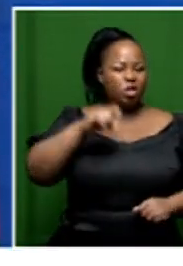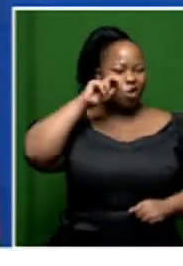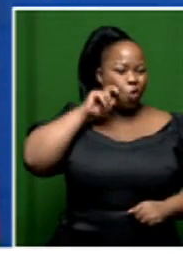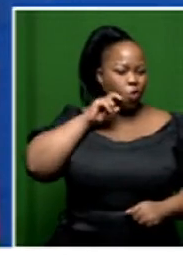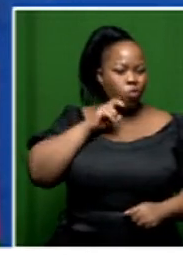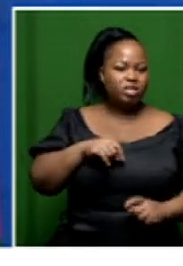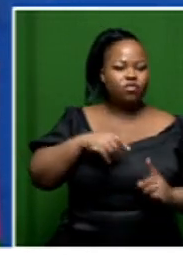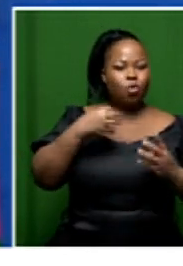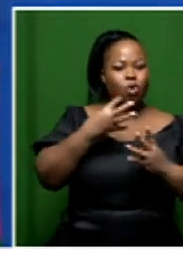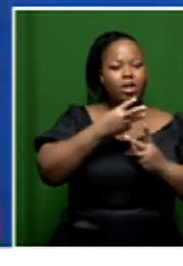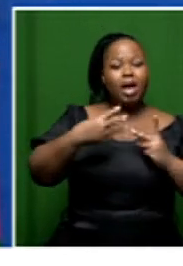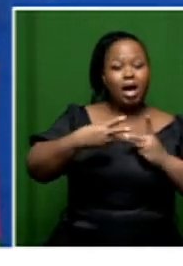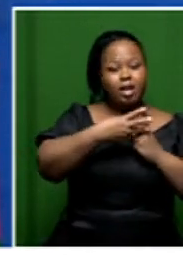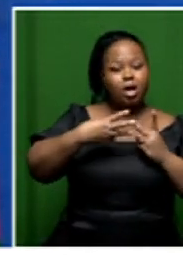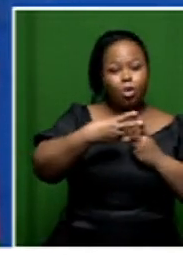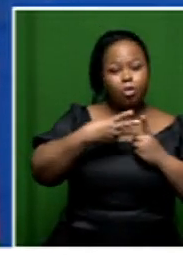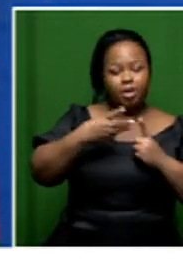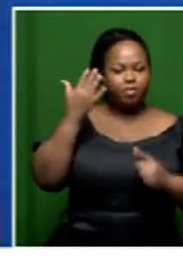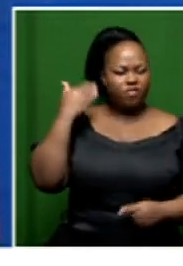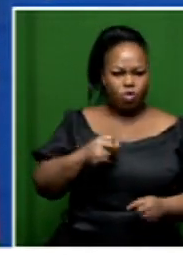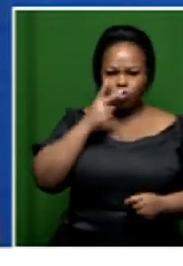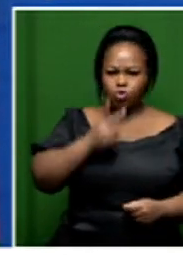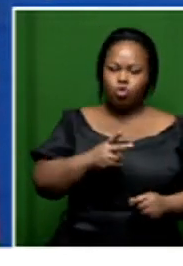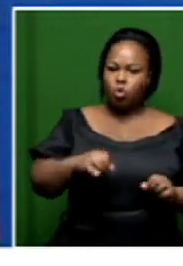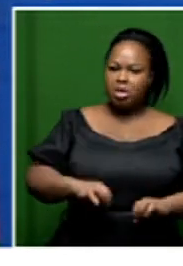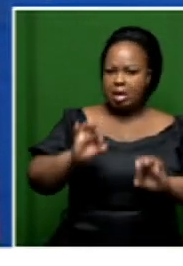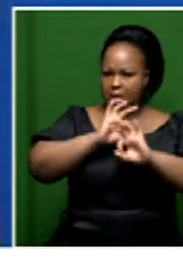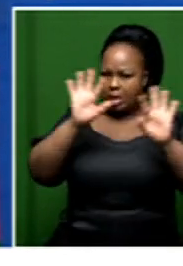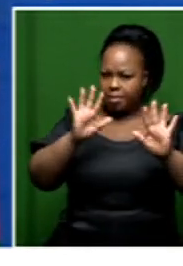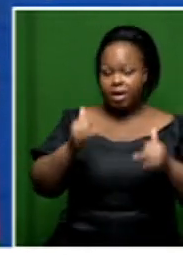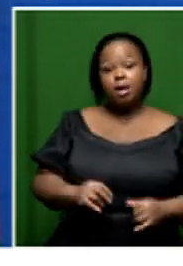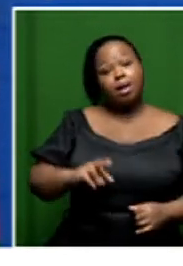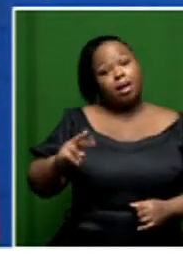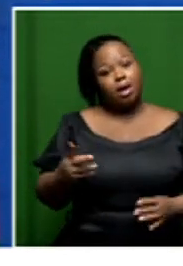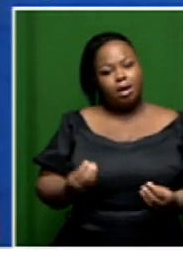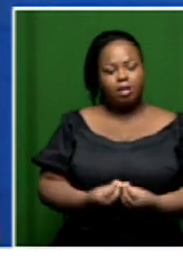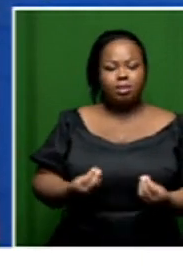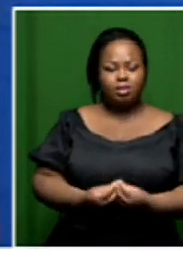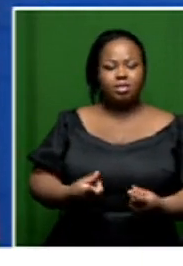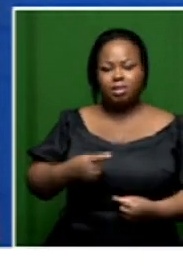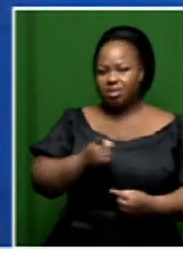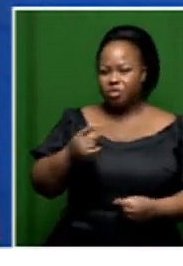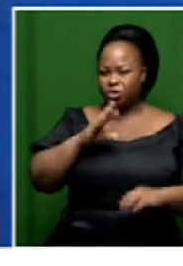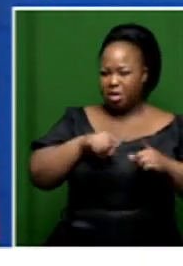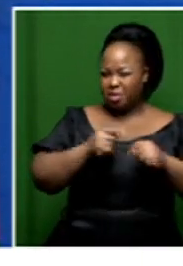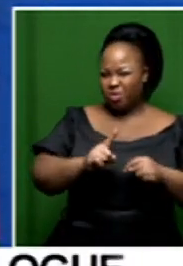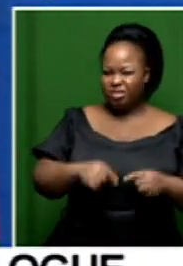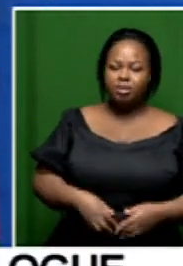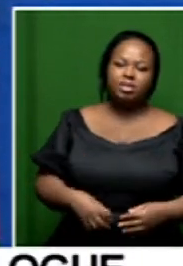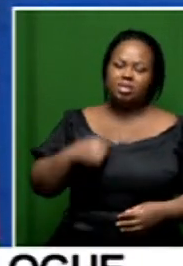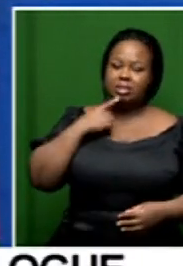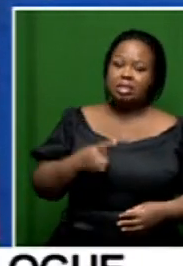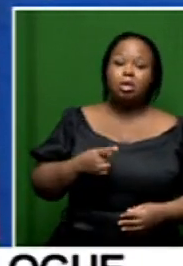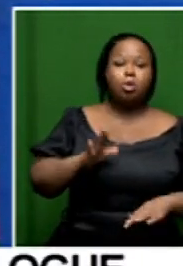the Northern Cape. You saw earlier on, we saw a clear signal, but amongst other things also what they're talking about, it will be